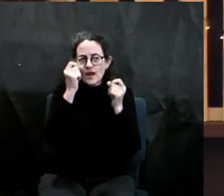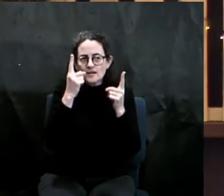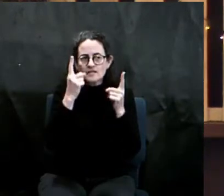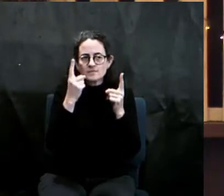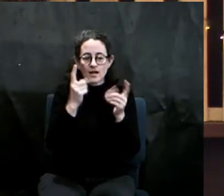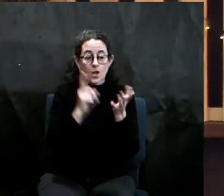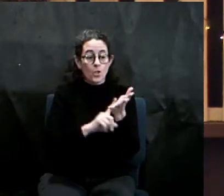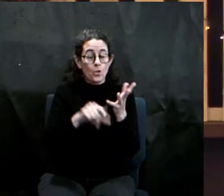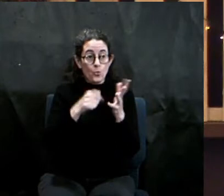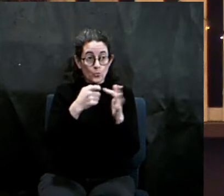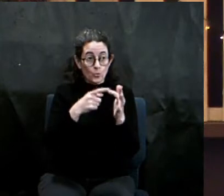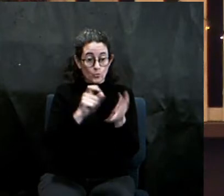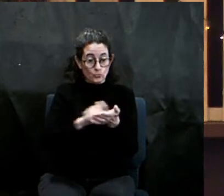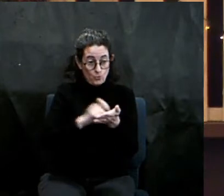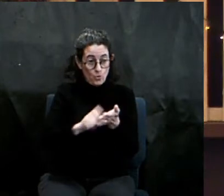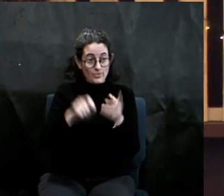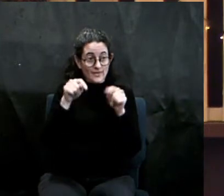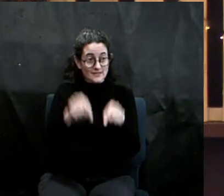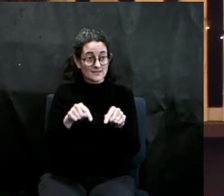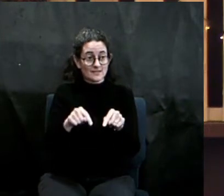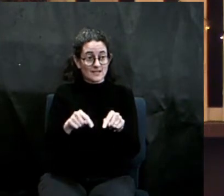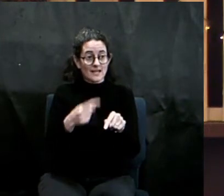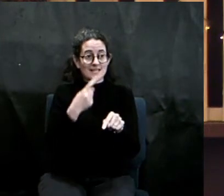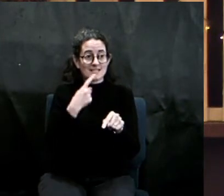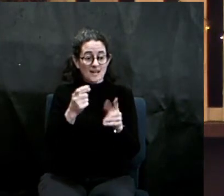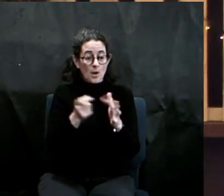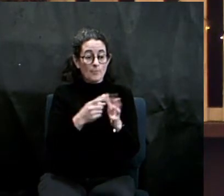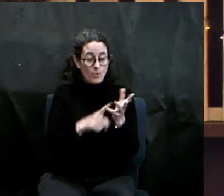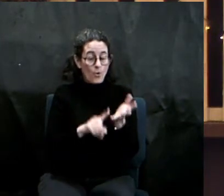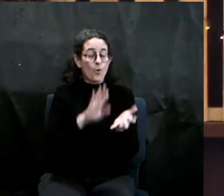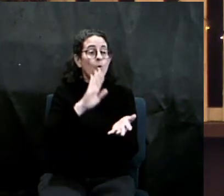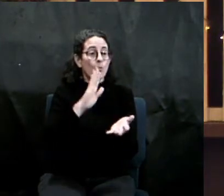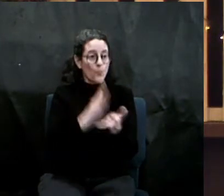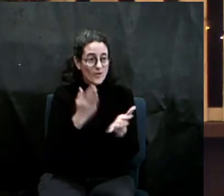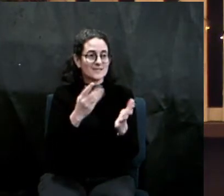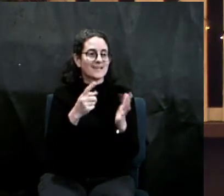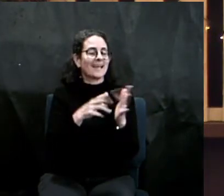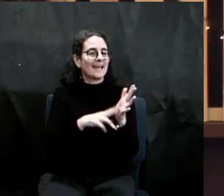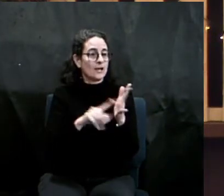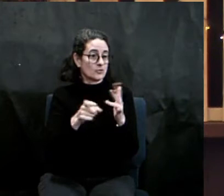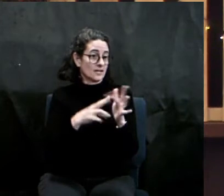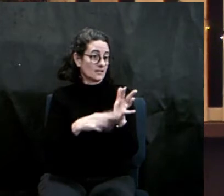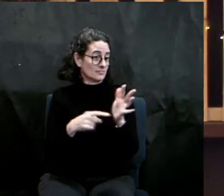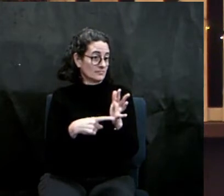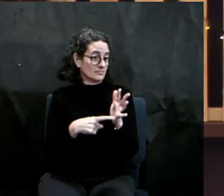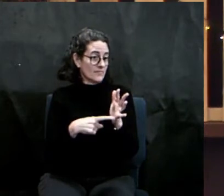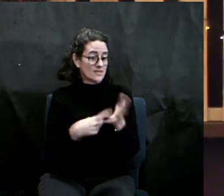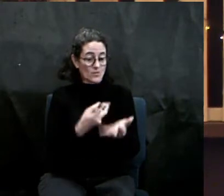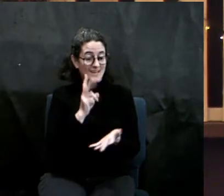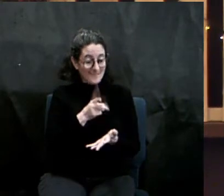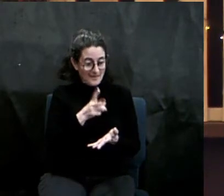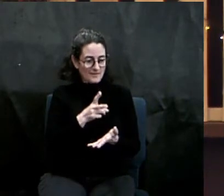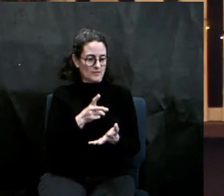been highlighting is that Paul was innocent. And here we see the same thing again. Paul